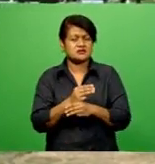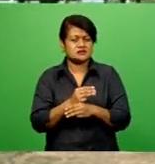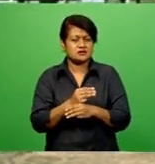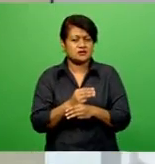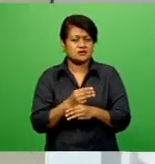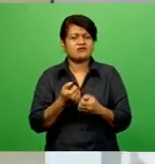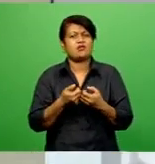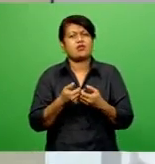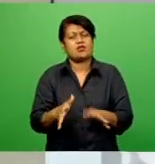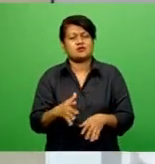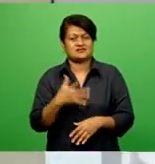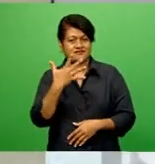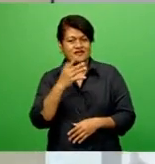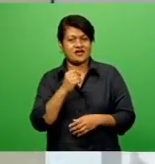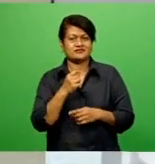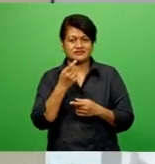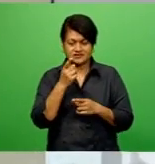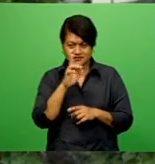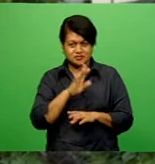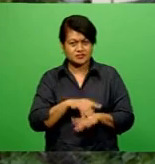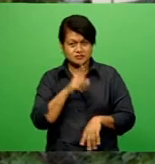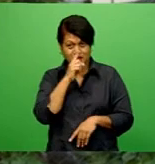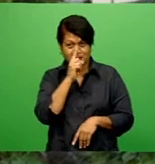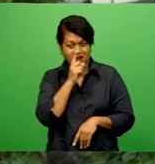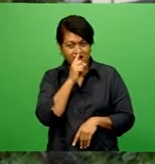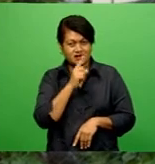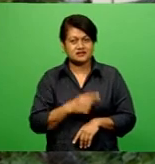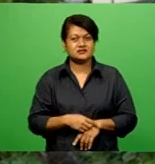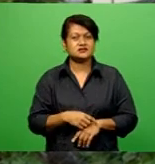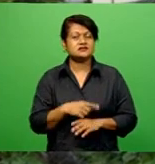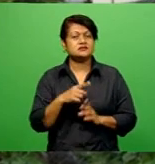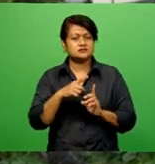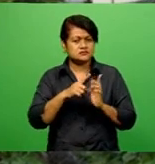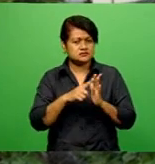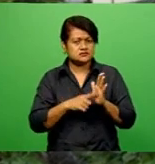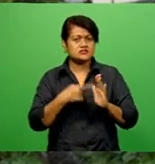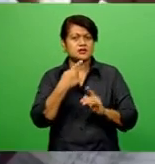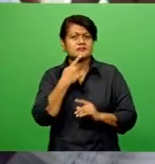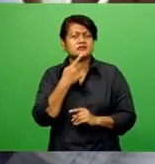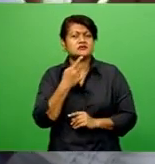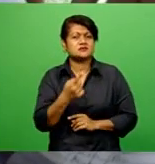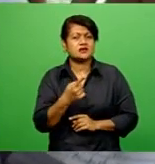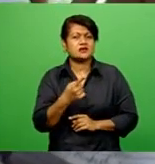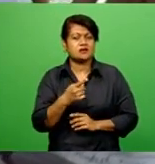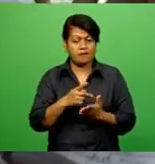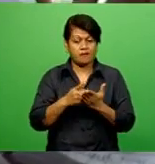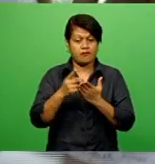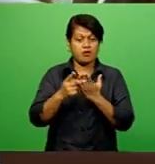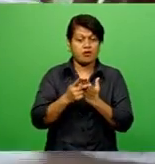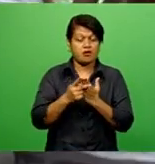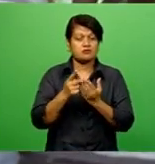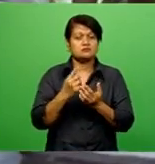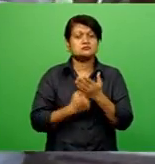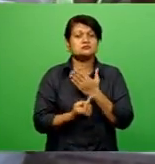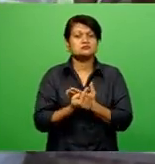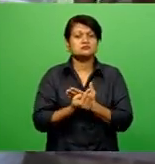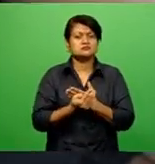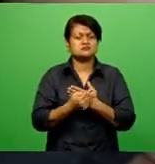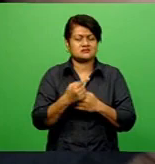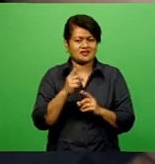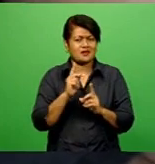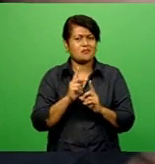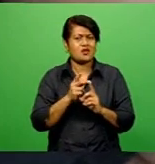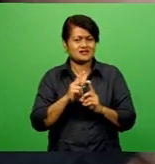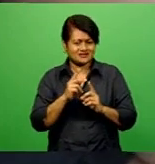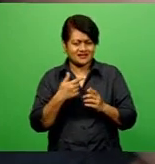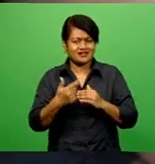5 lives. Permanent Secretary for Health, Dr. James Fong, says the rollout program will be based on priority levels. He stressed that